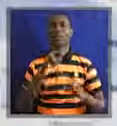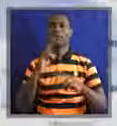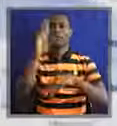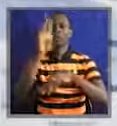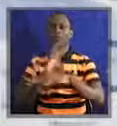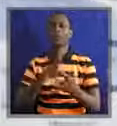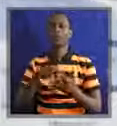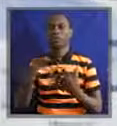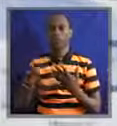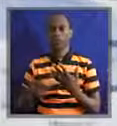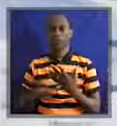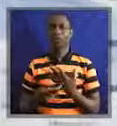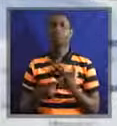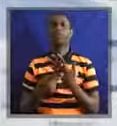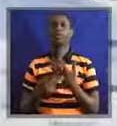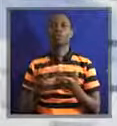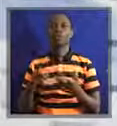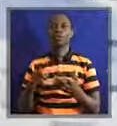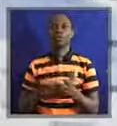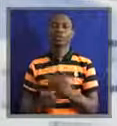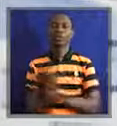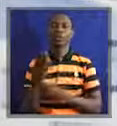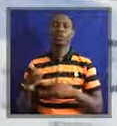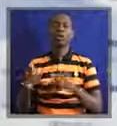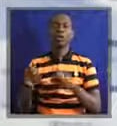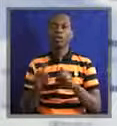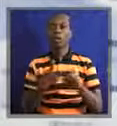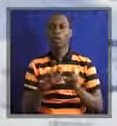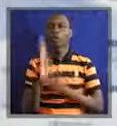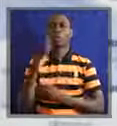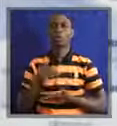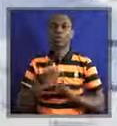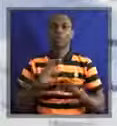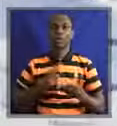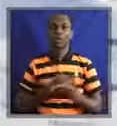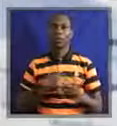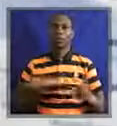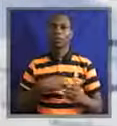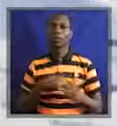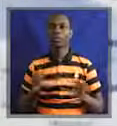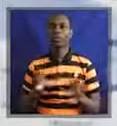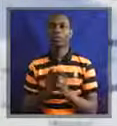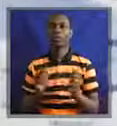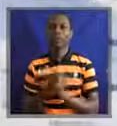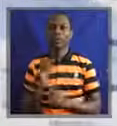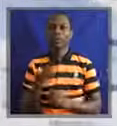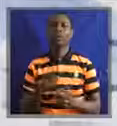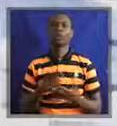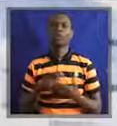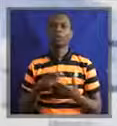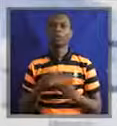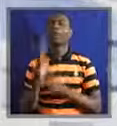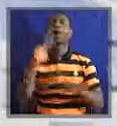die no. Ana enne anopain so Awurade aboyen ama yetume eno abishiemu. Awurade enhyrawo. Se